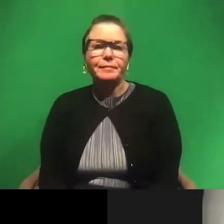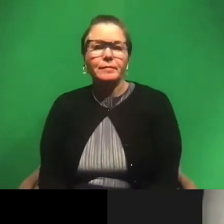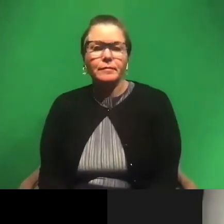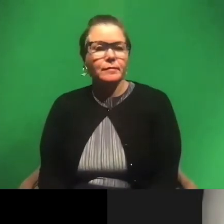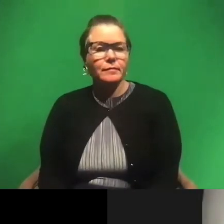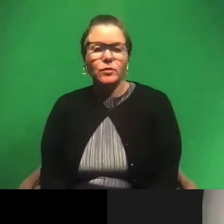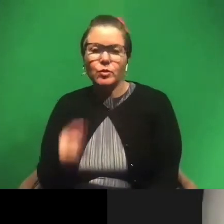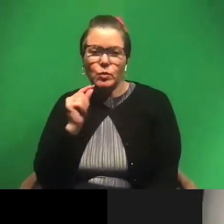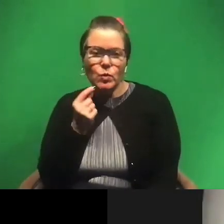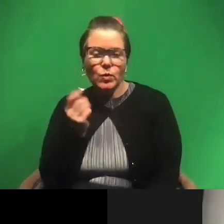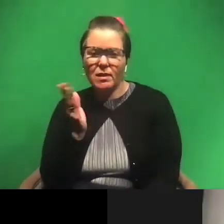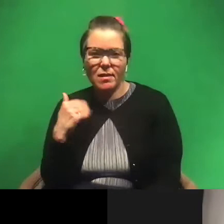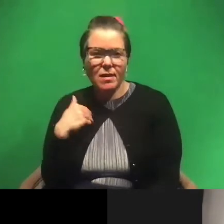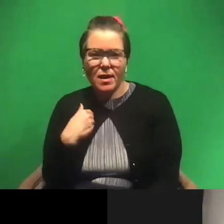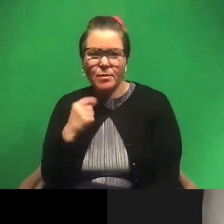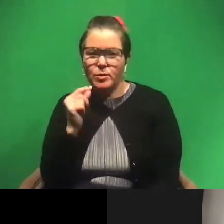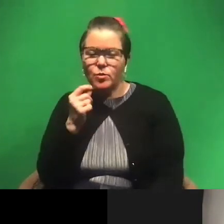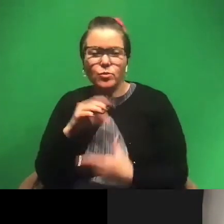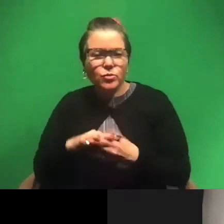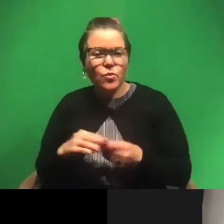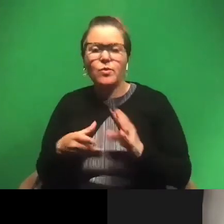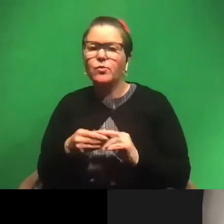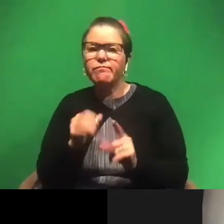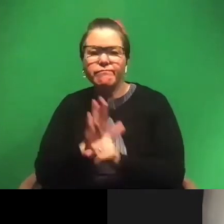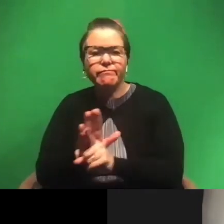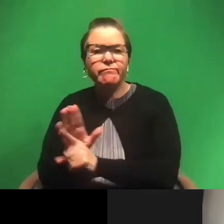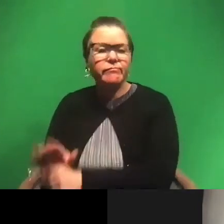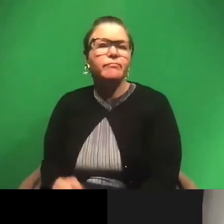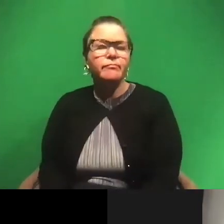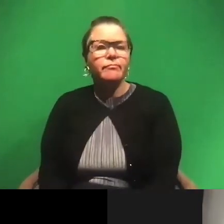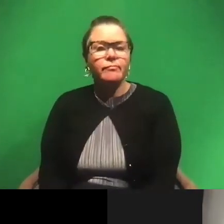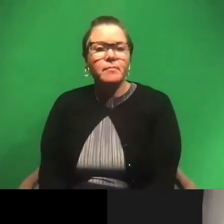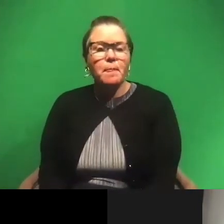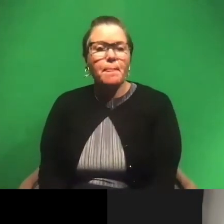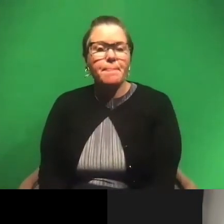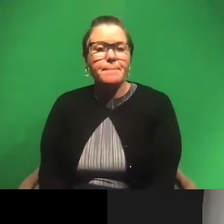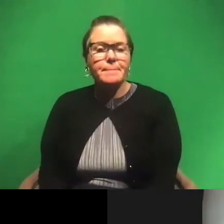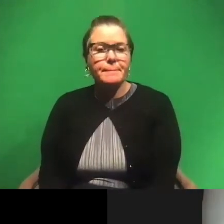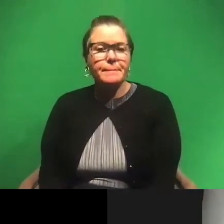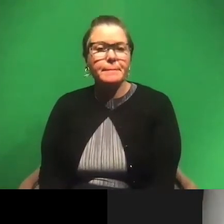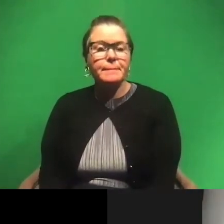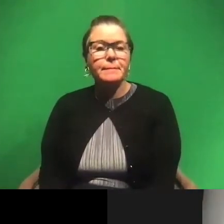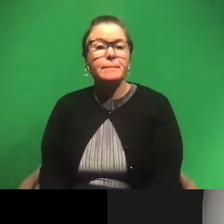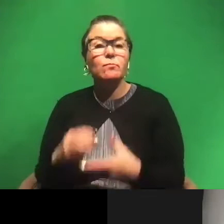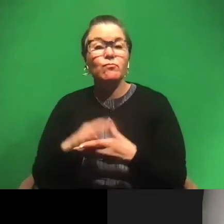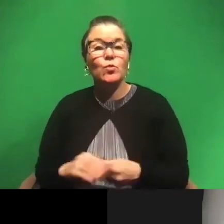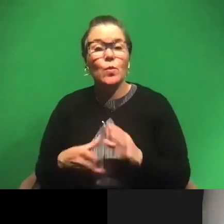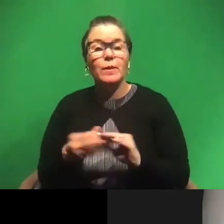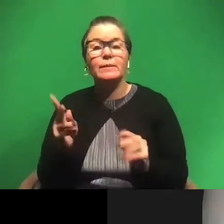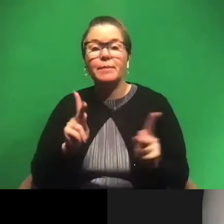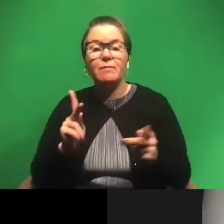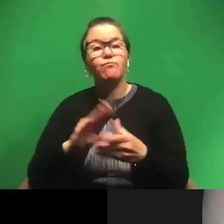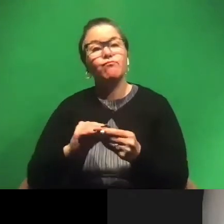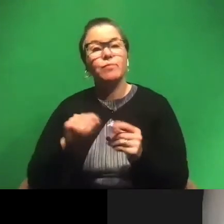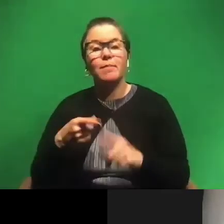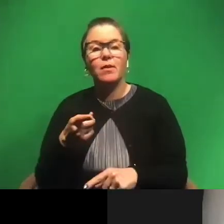little animals. They have cool stories behind them. And the stories that people tell about them are